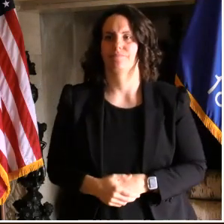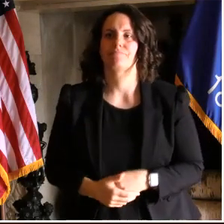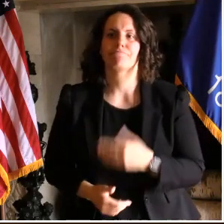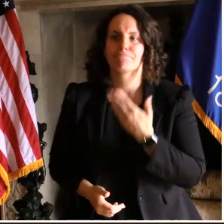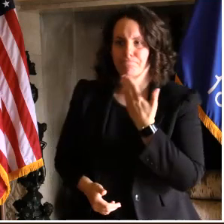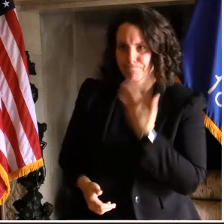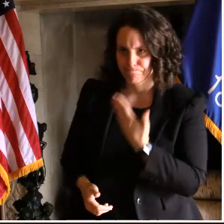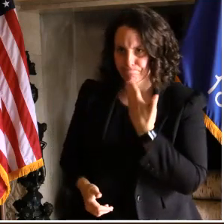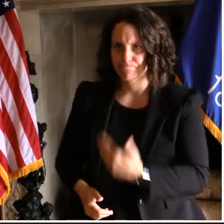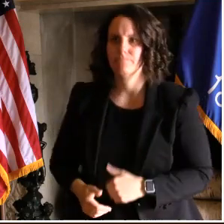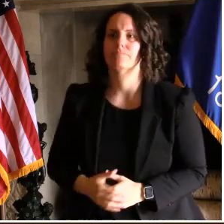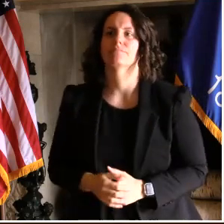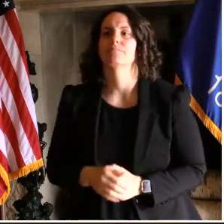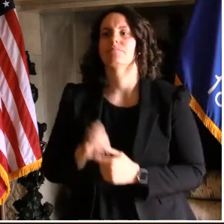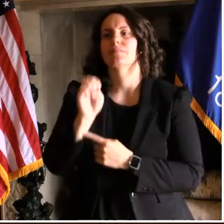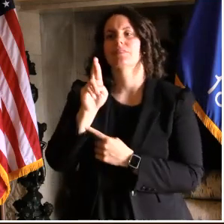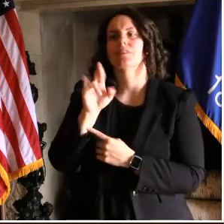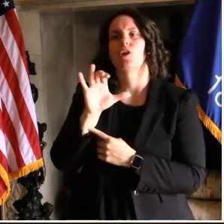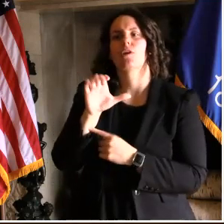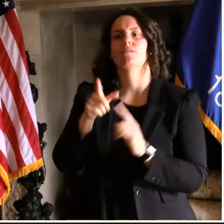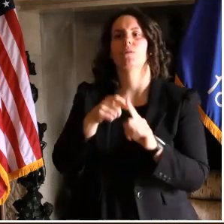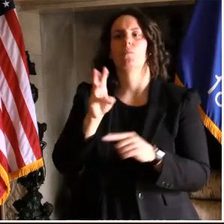Examiner. Eric?